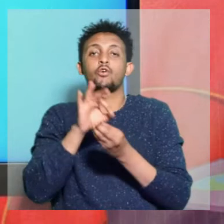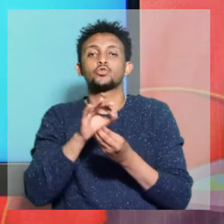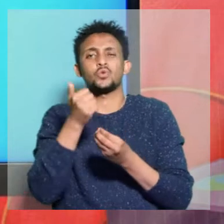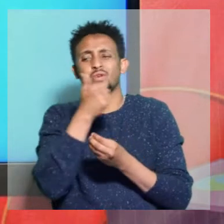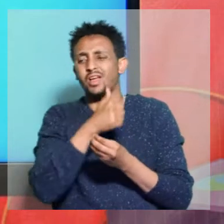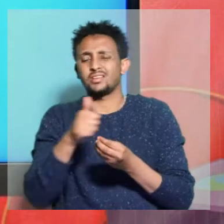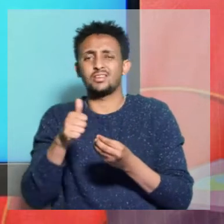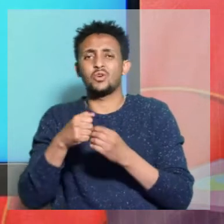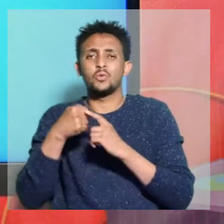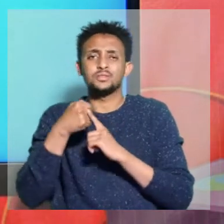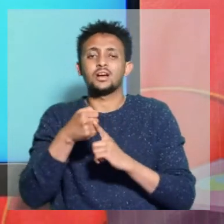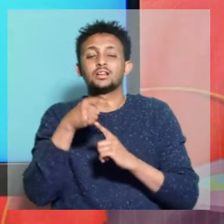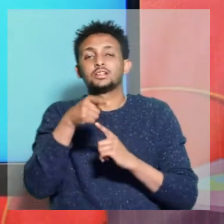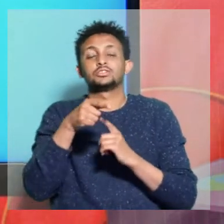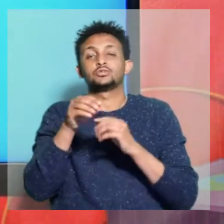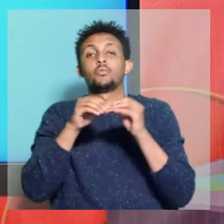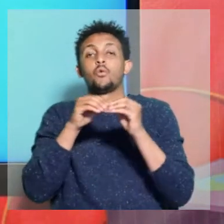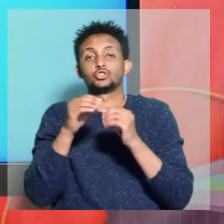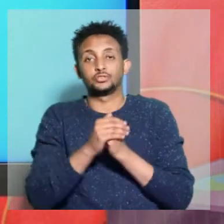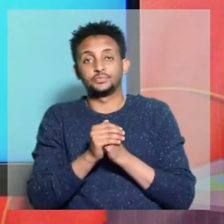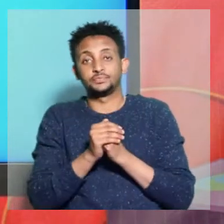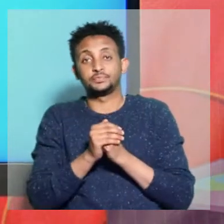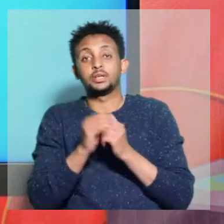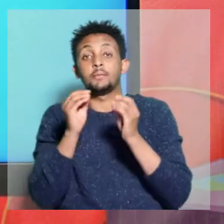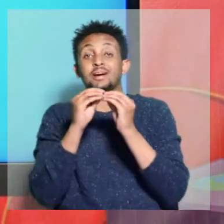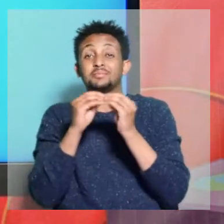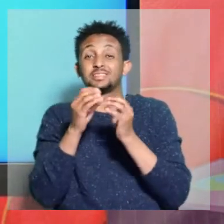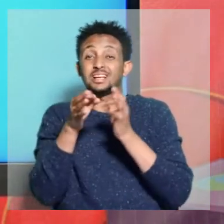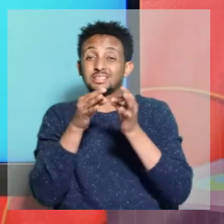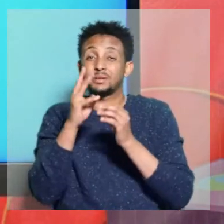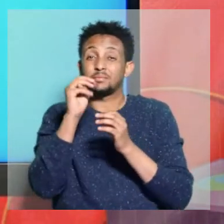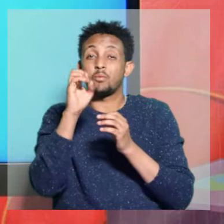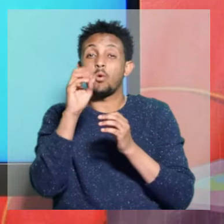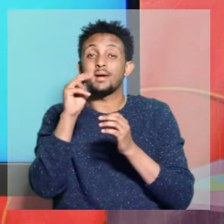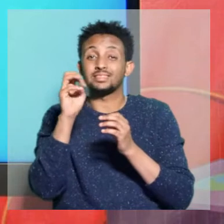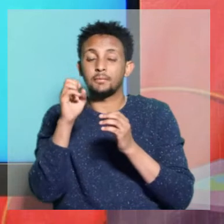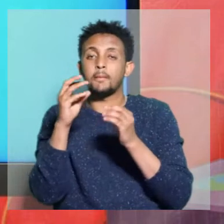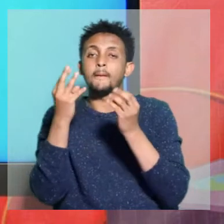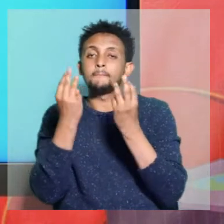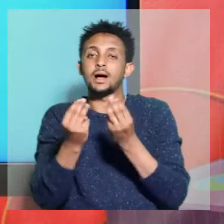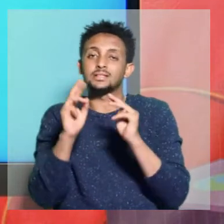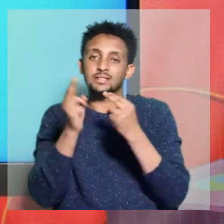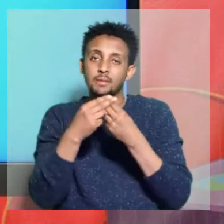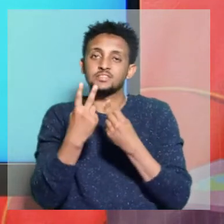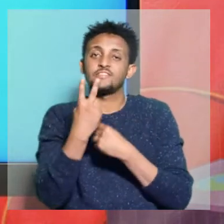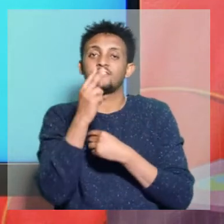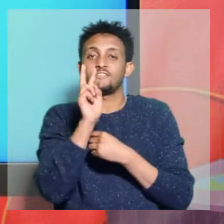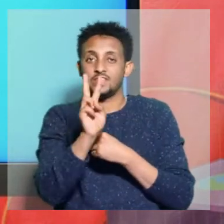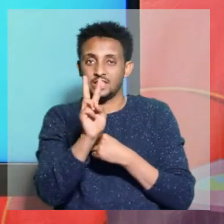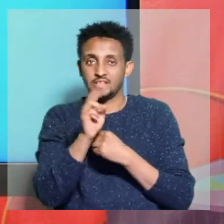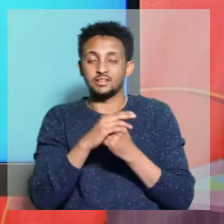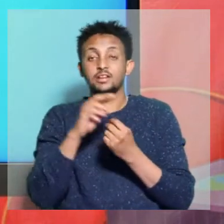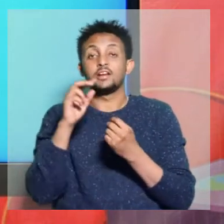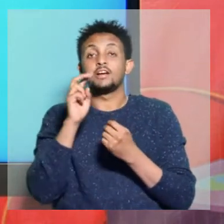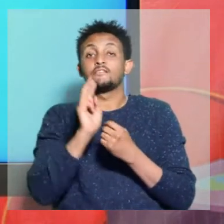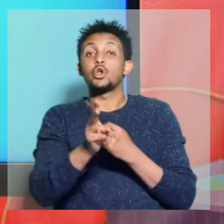any obstacles along its motion. We have mathematically expressed momentum as mass times velocity v. Since